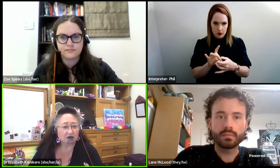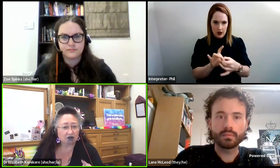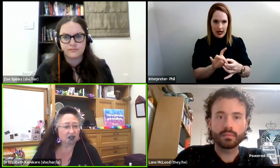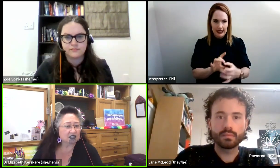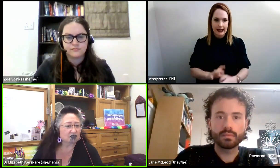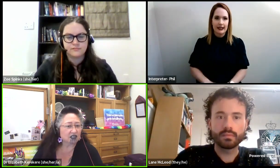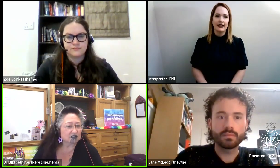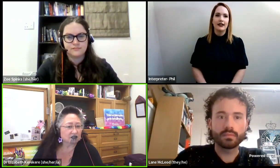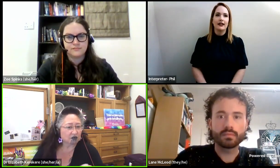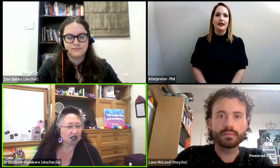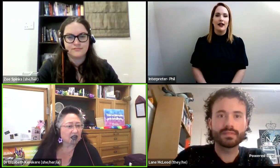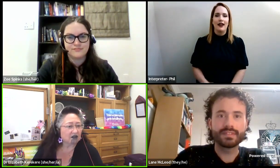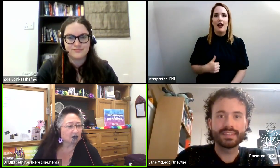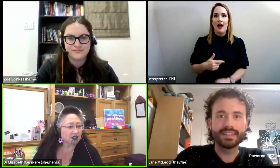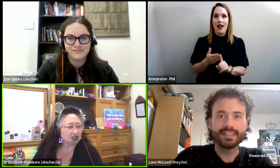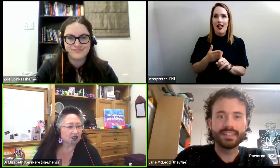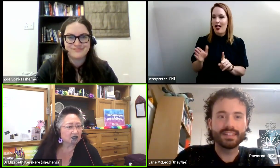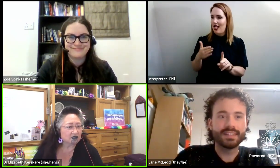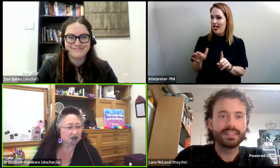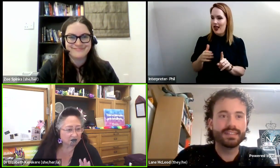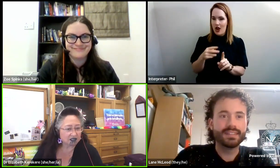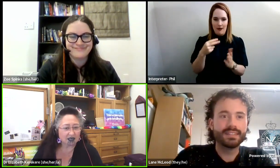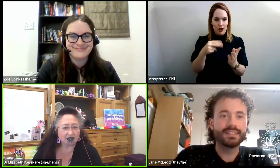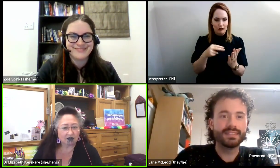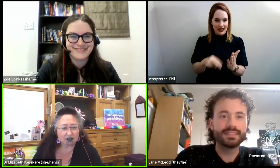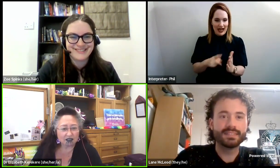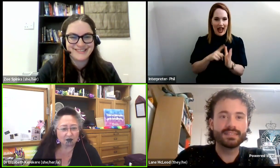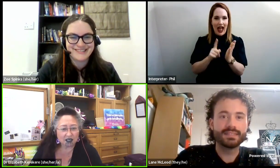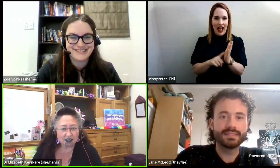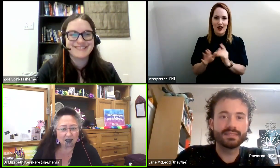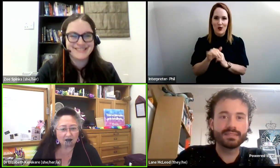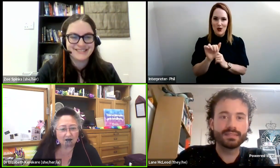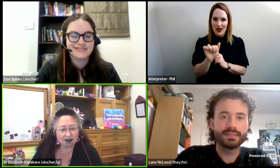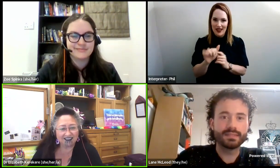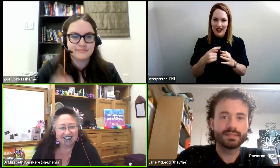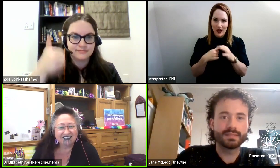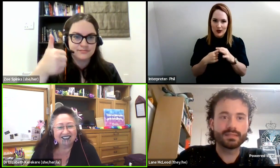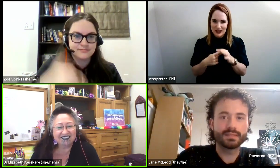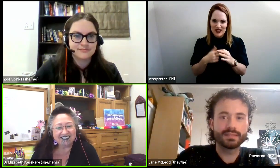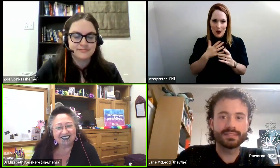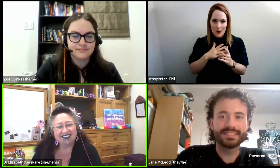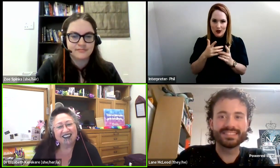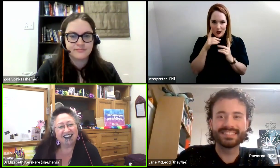now I'm fully distracted because I'm reading Al's questions. So I'm just going to have a look and see what they say.